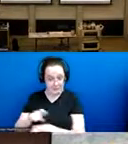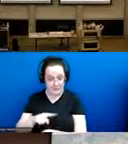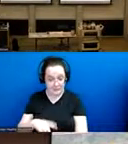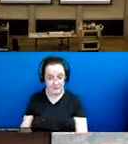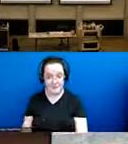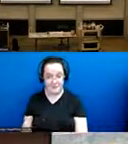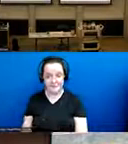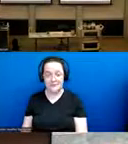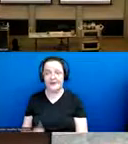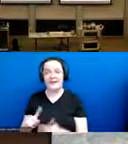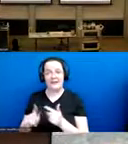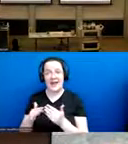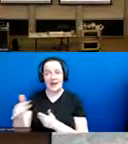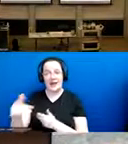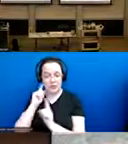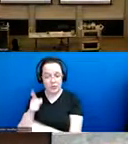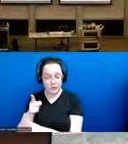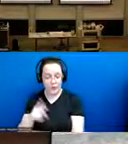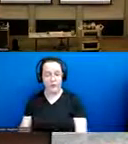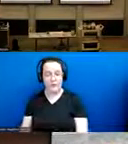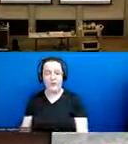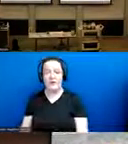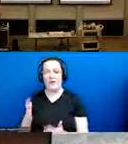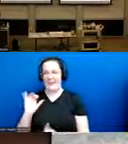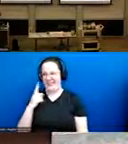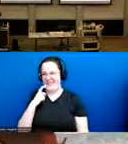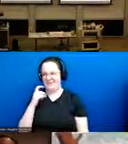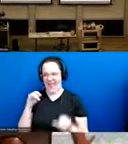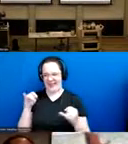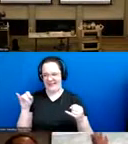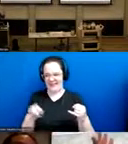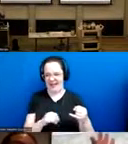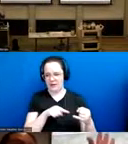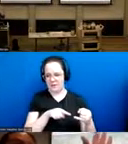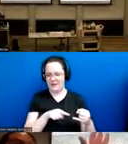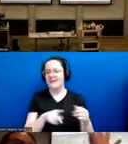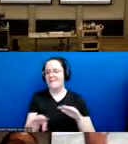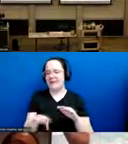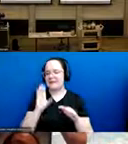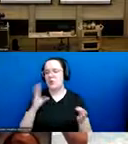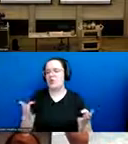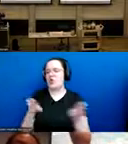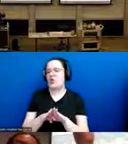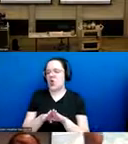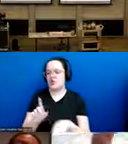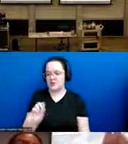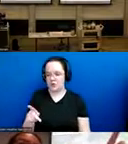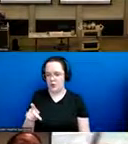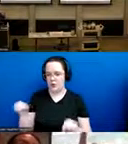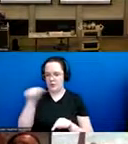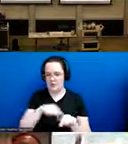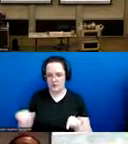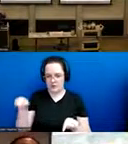then in the long run, we also want to have this red one that basically close the loop. This is what is called a